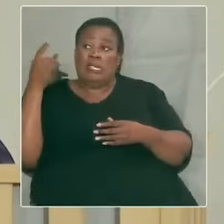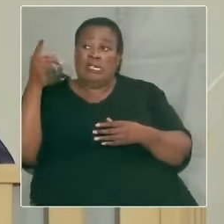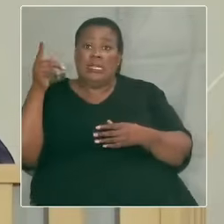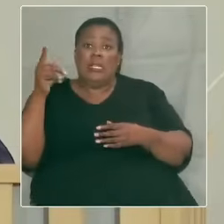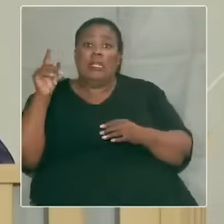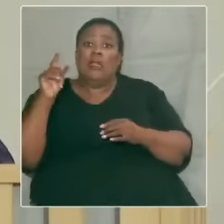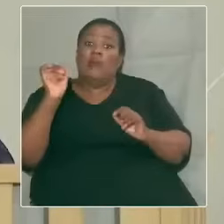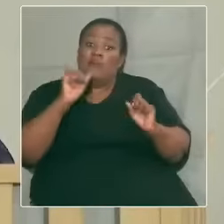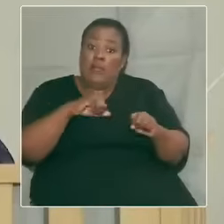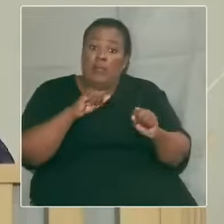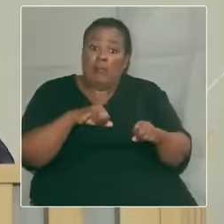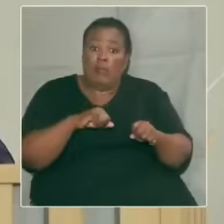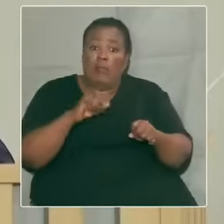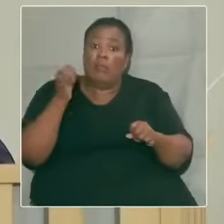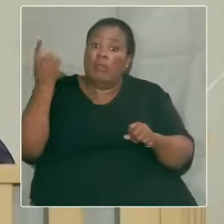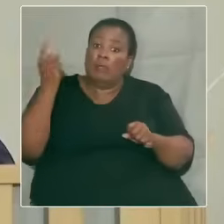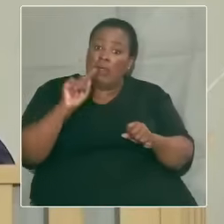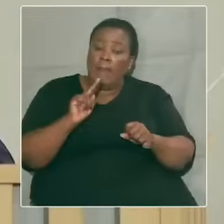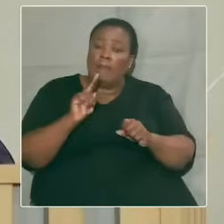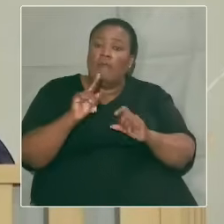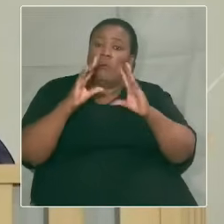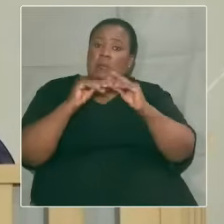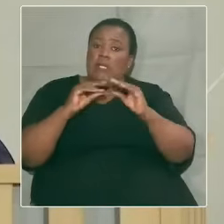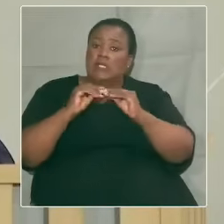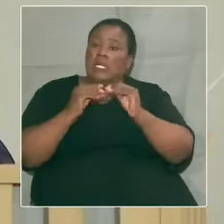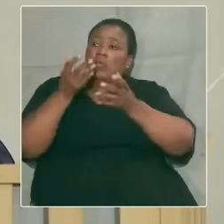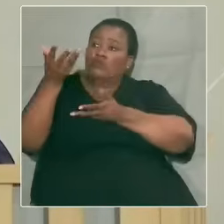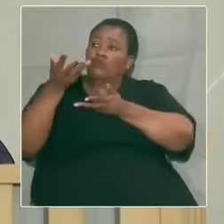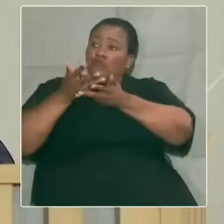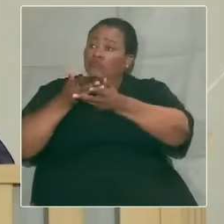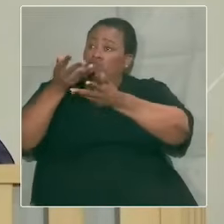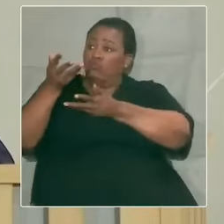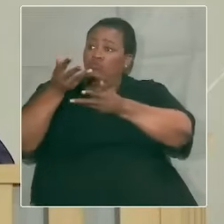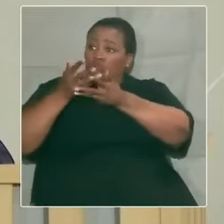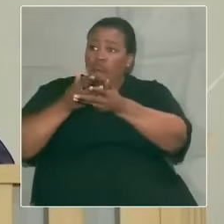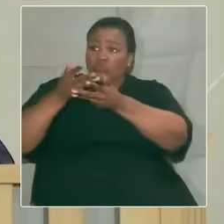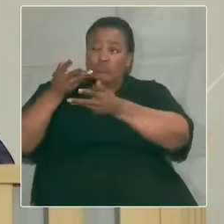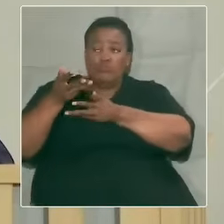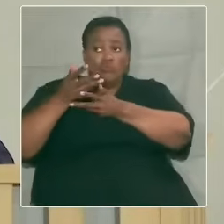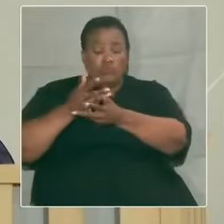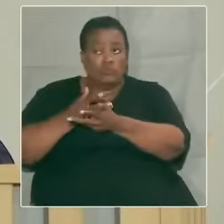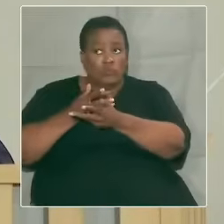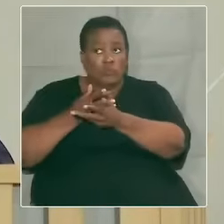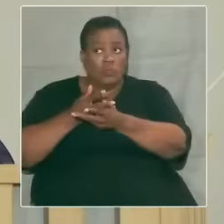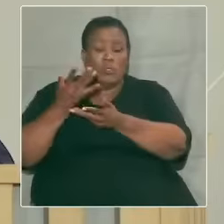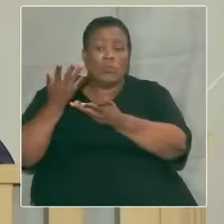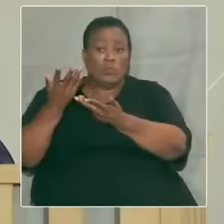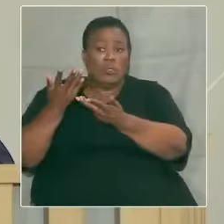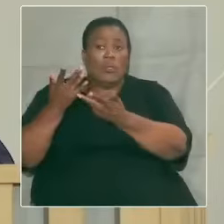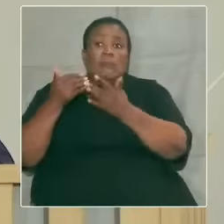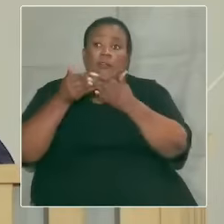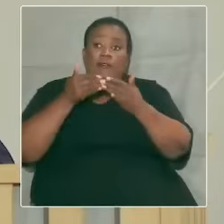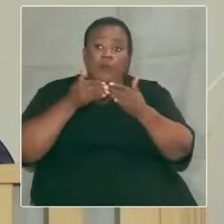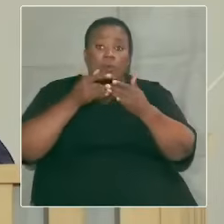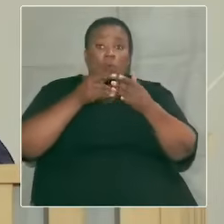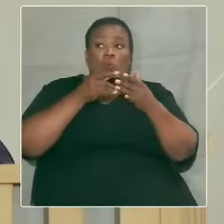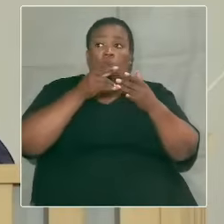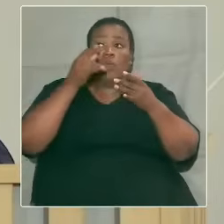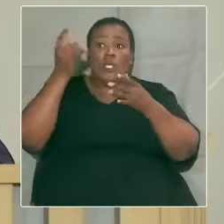for briefing and engaged me with an open mind prior to issuing the disbandment